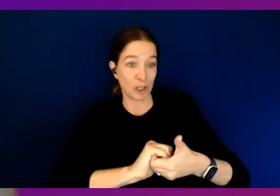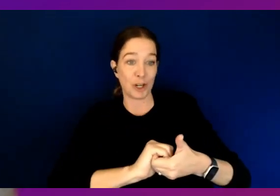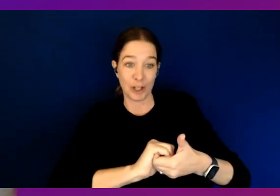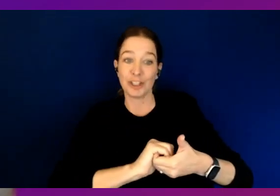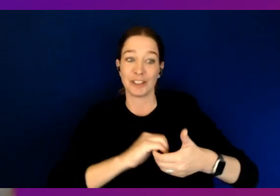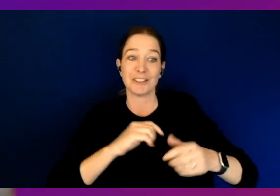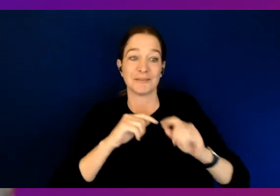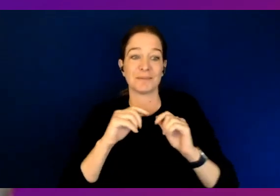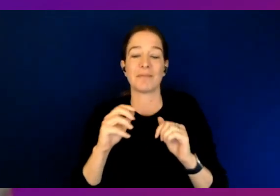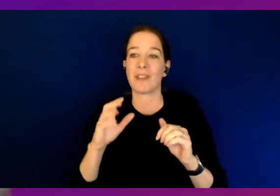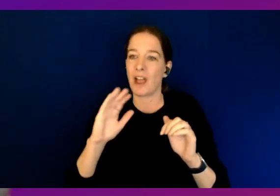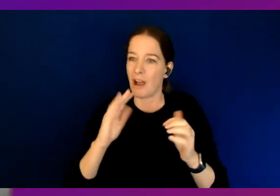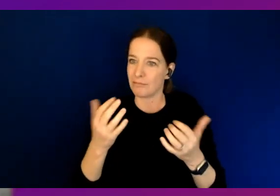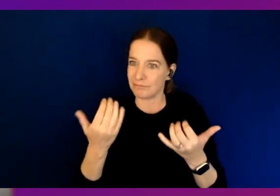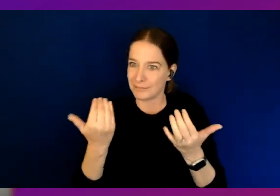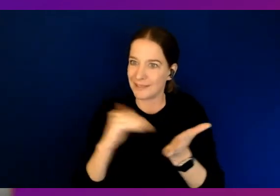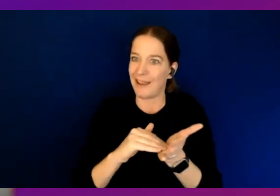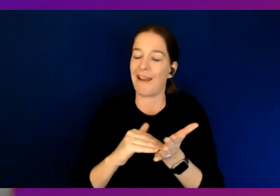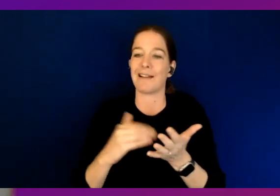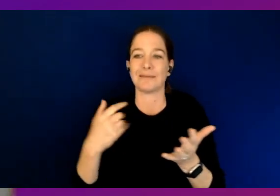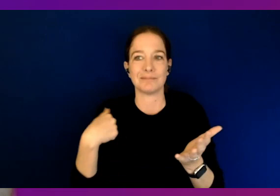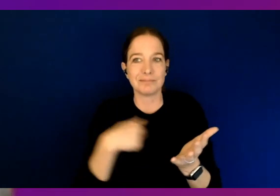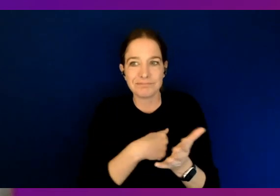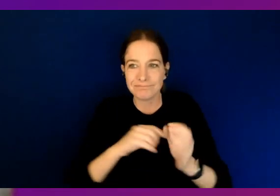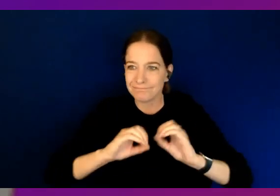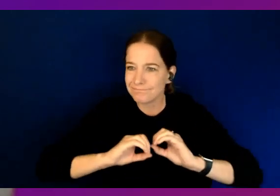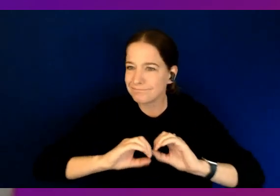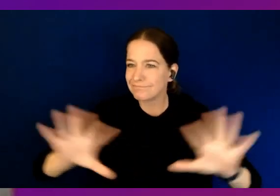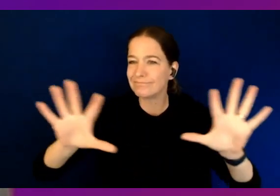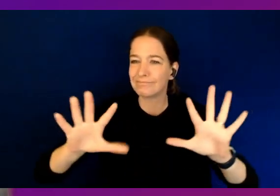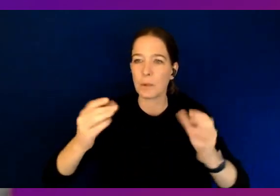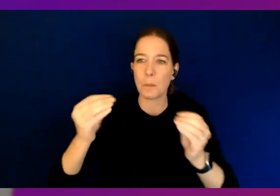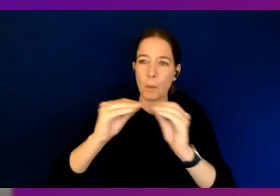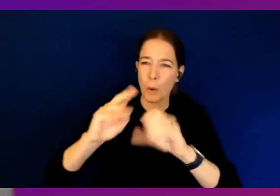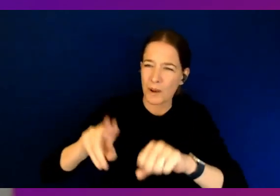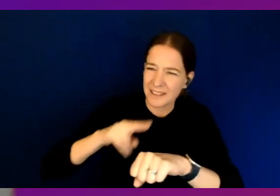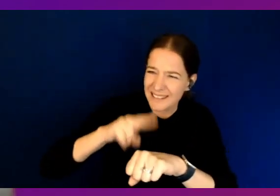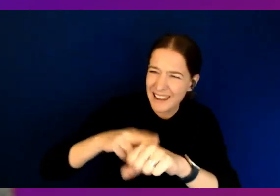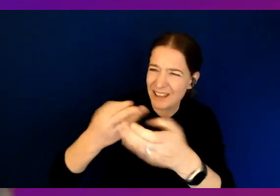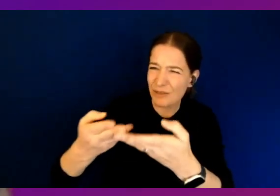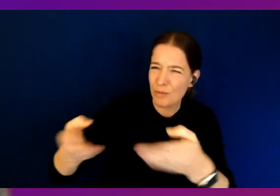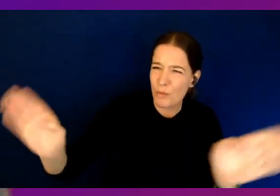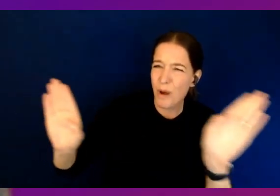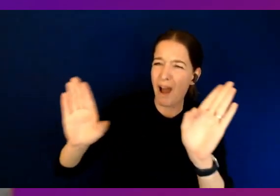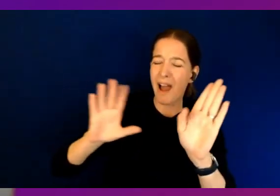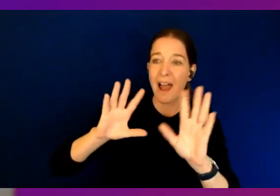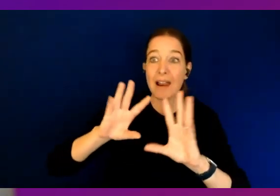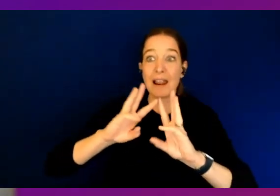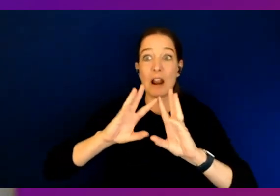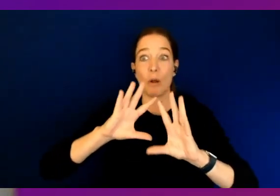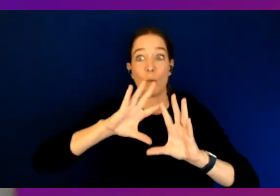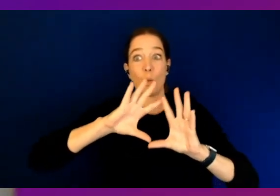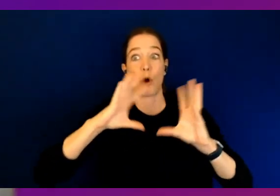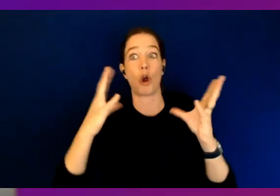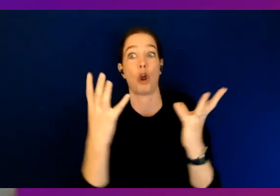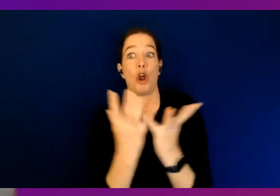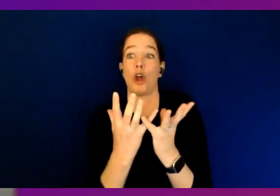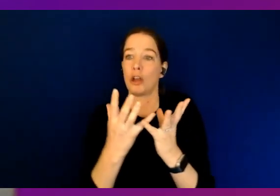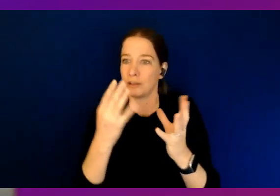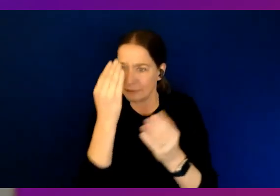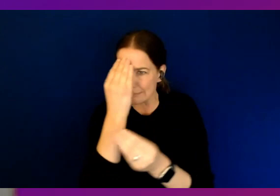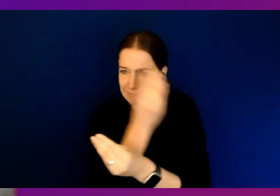again partnering this year to expand cybersecurity awareness on a national and even global scale. We seek to educate individuals